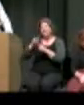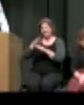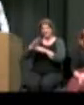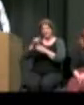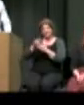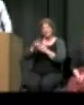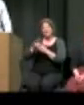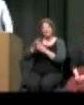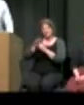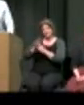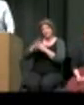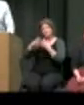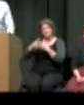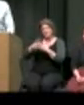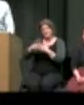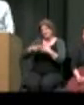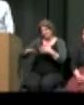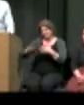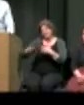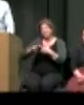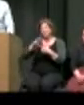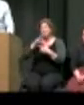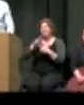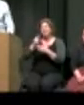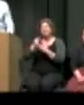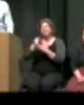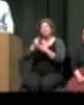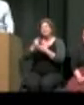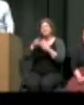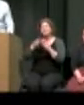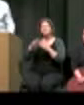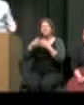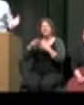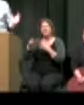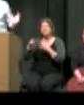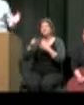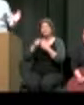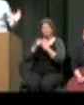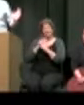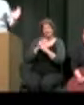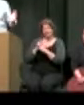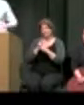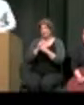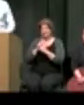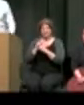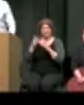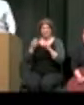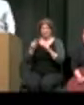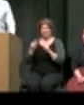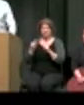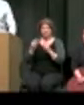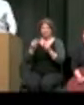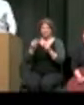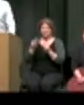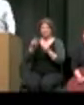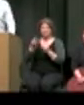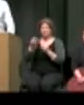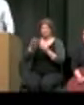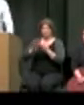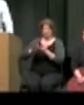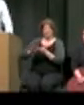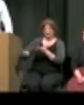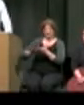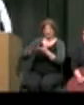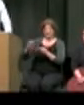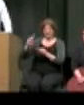we pump it into our water treatment plant. So again, just trying anything we can to get as much moisture out of the sediment